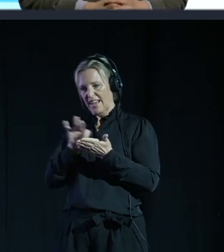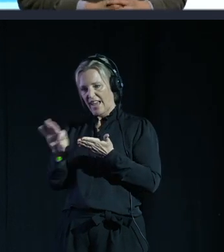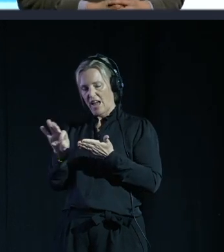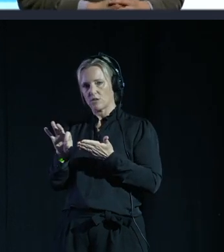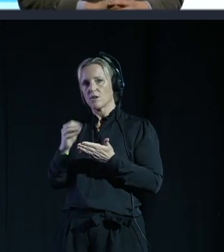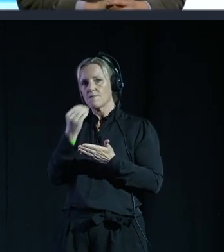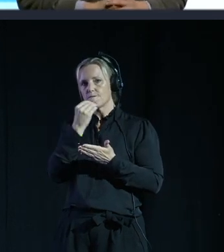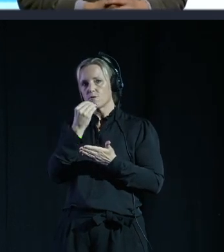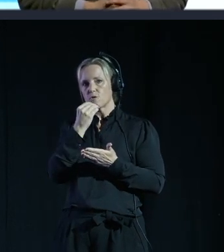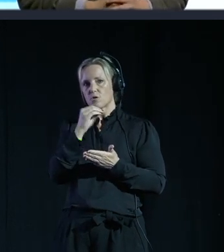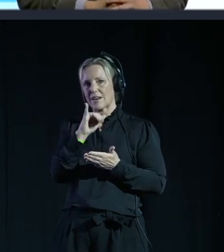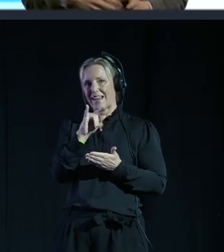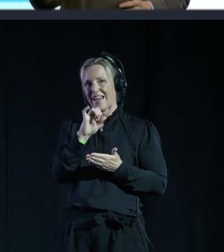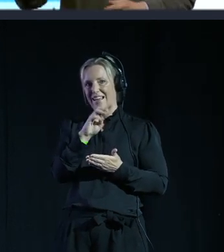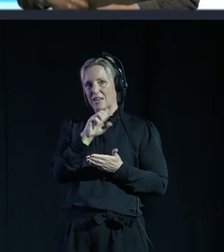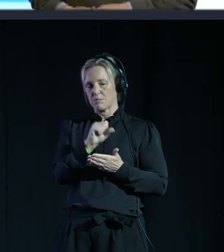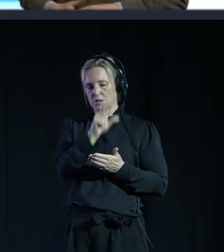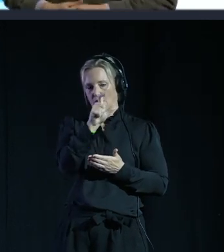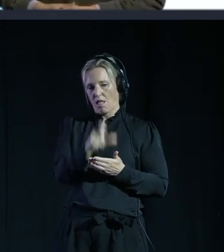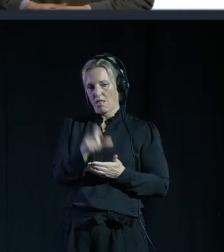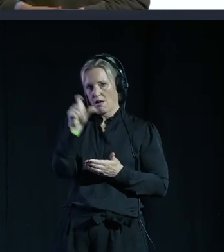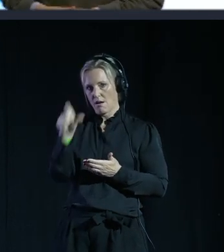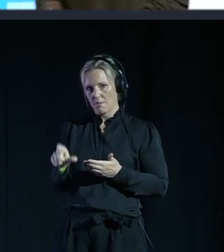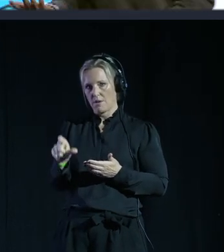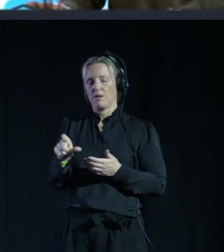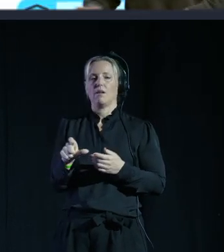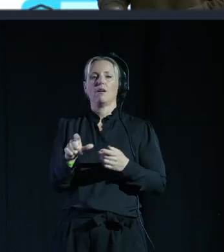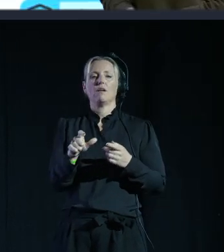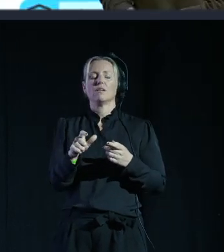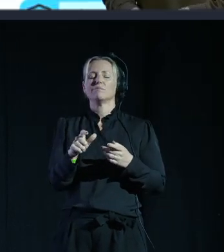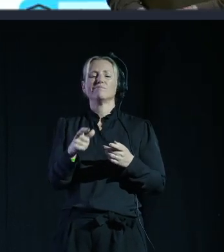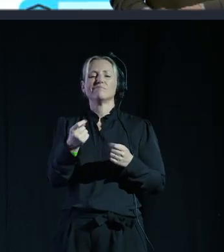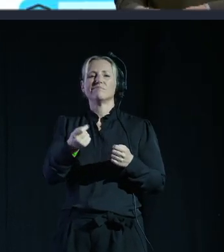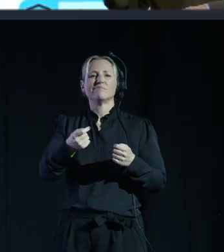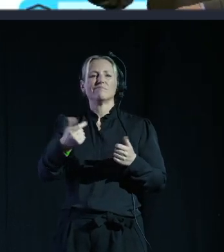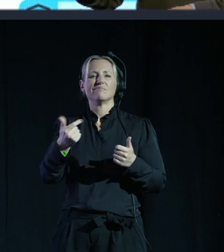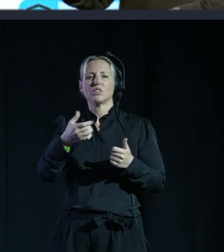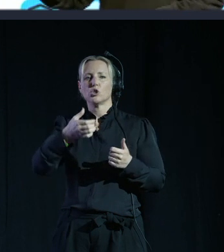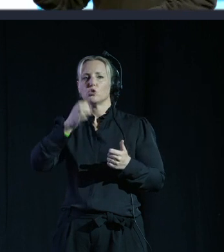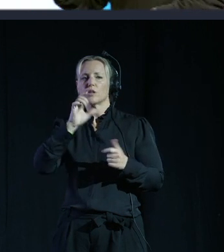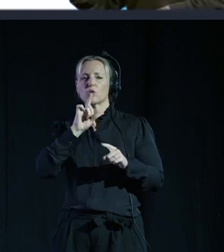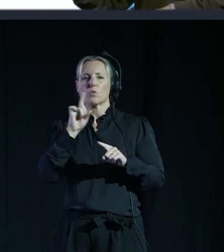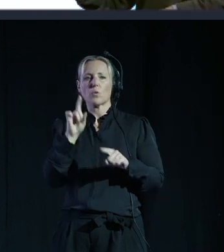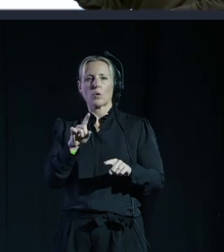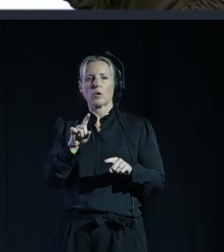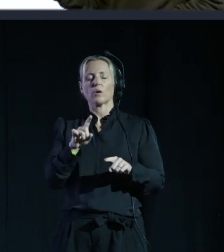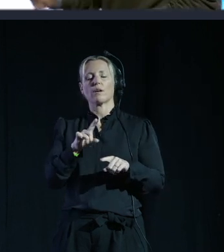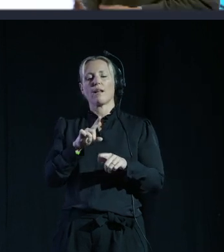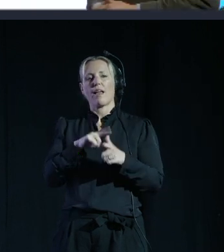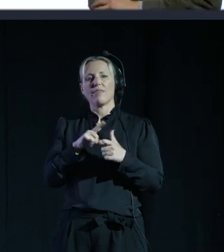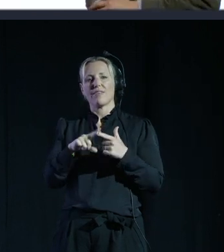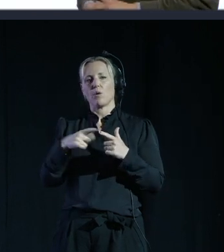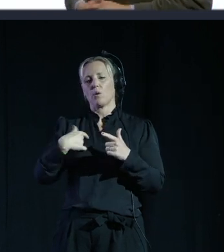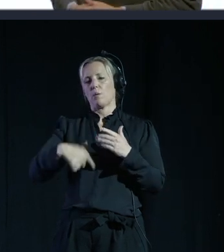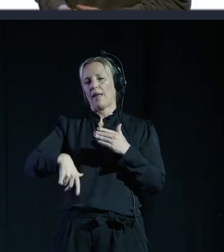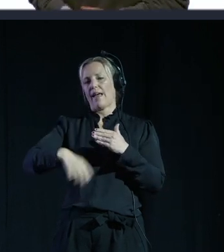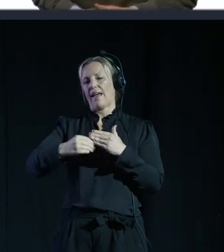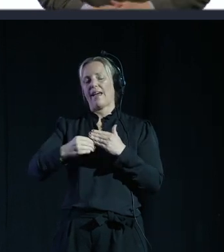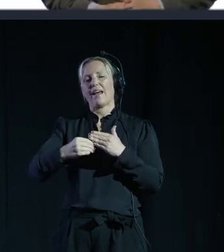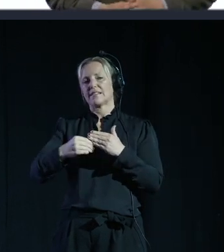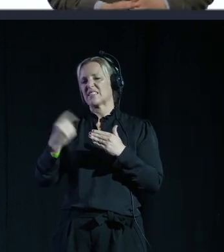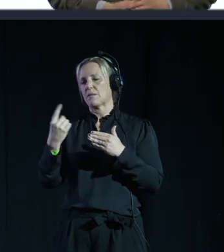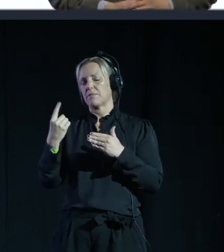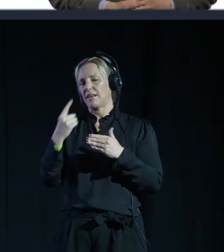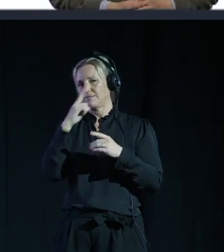to numeric, maybe just take away the drink orders column, because who needs it, and add something that no one was really expecting to be there after